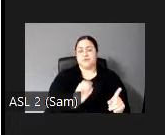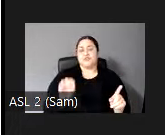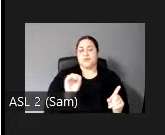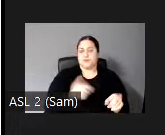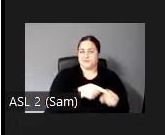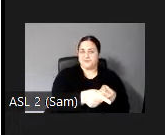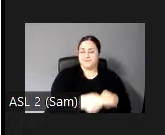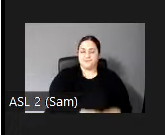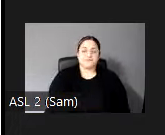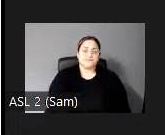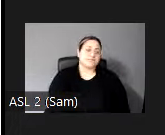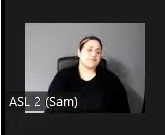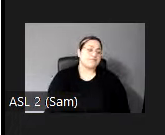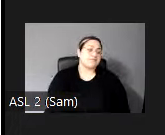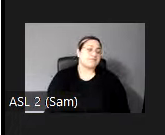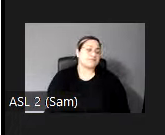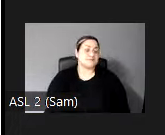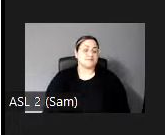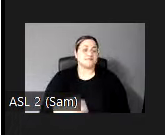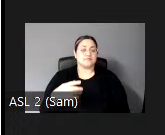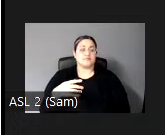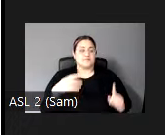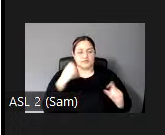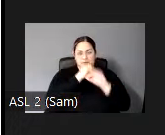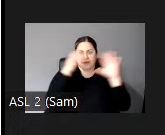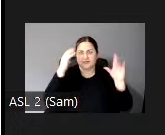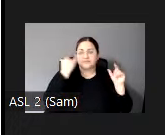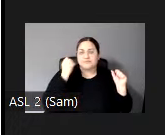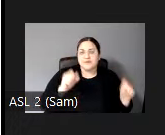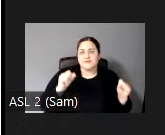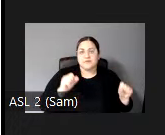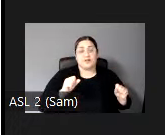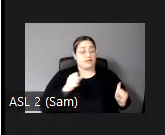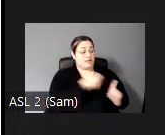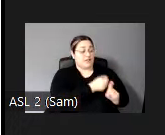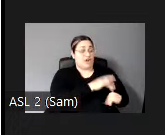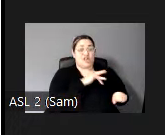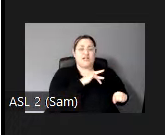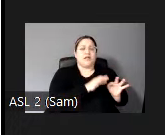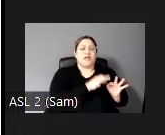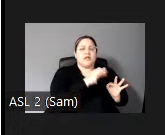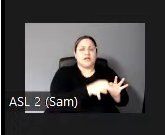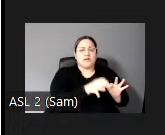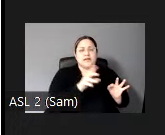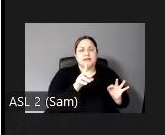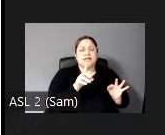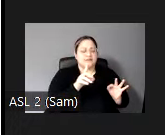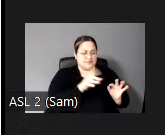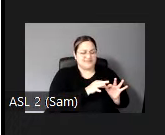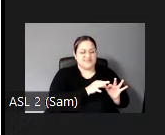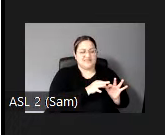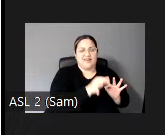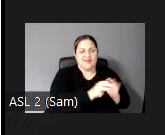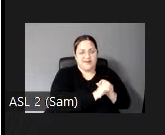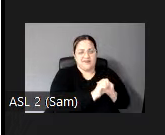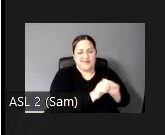what the impact of delaying that onset of dementia could do, both, as I said, for people and for the healthcare